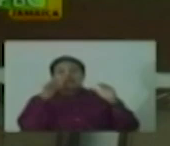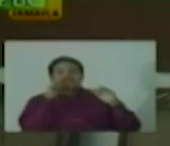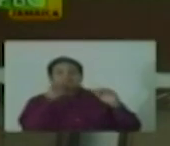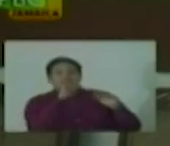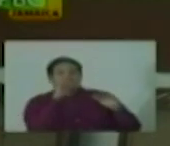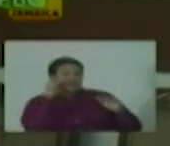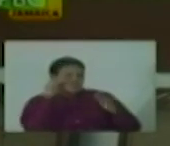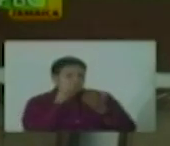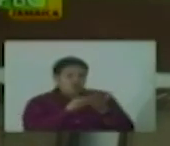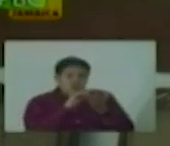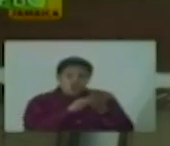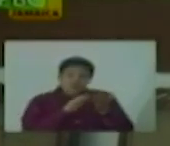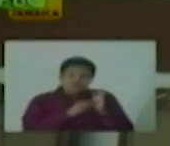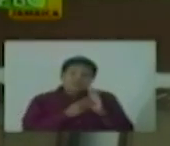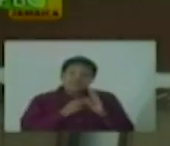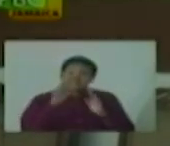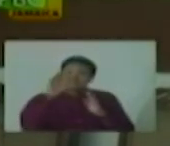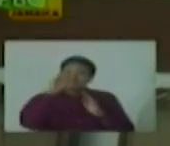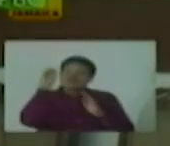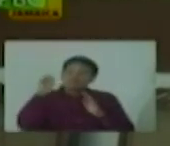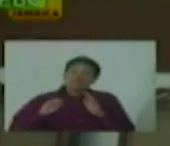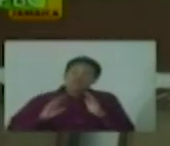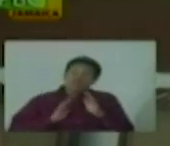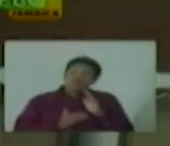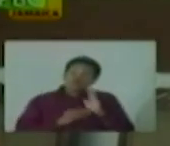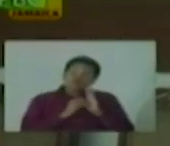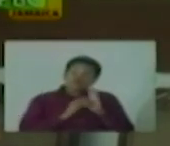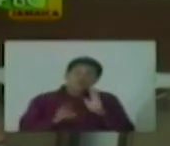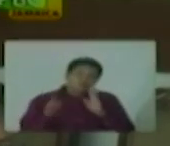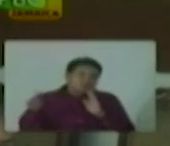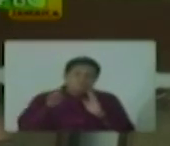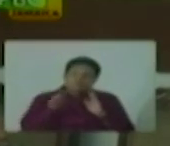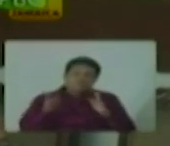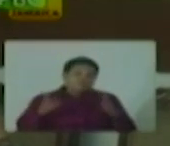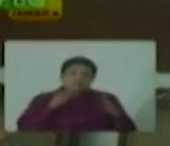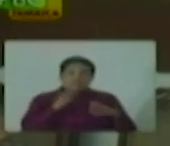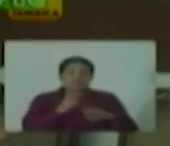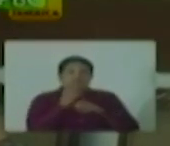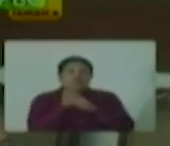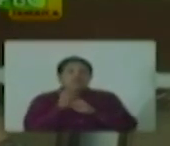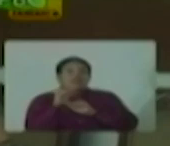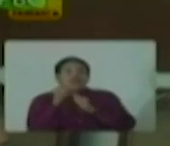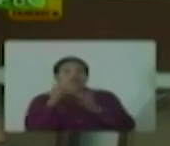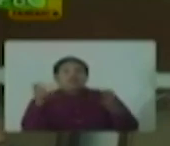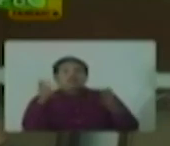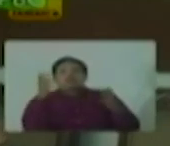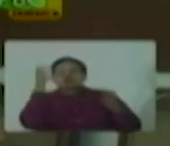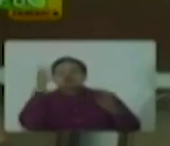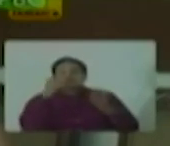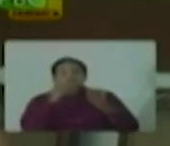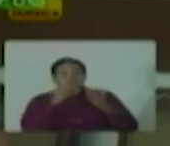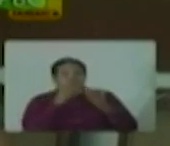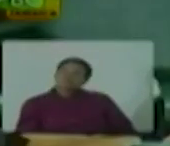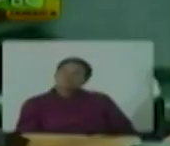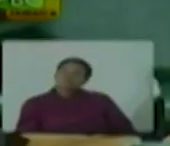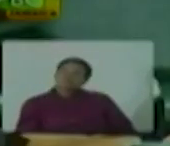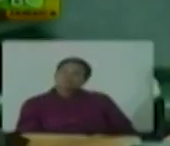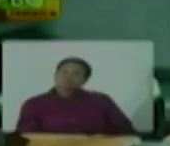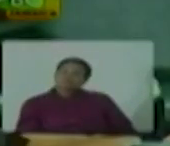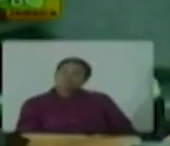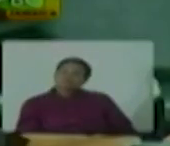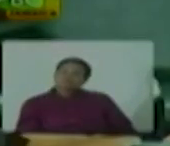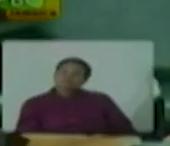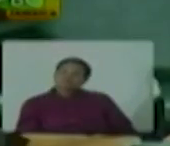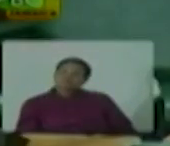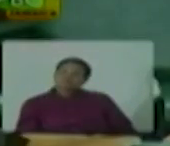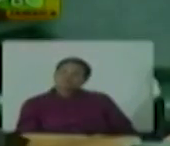So that means at least half of our students are not getting anything near acceptable. When I speak